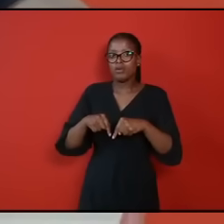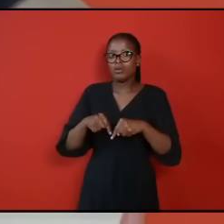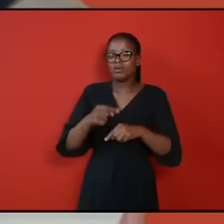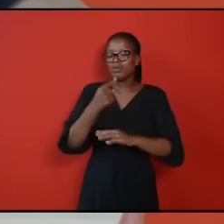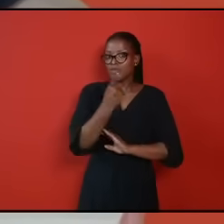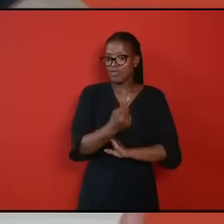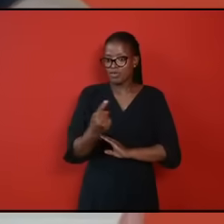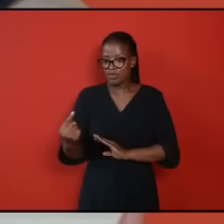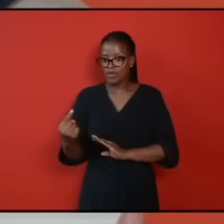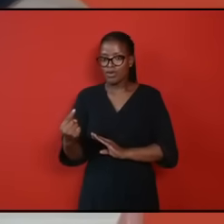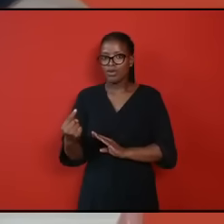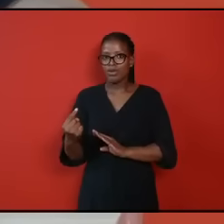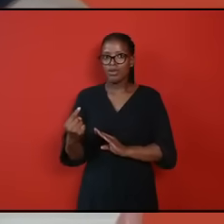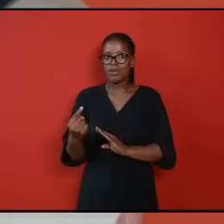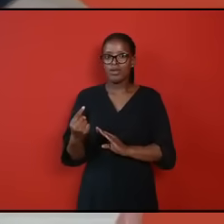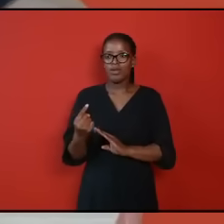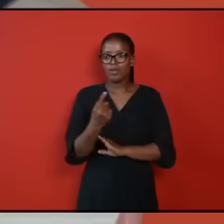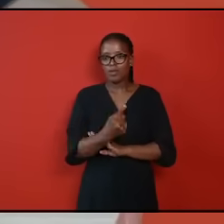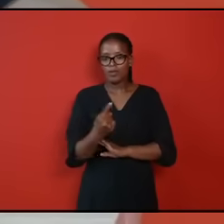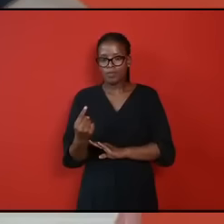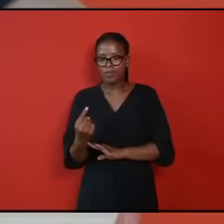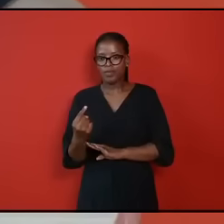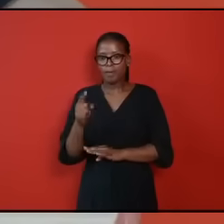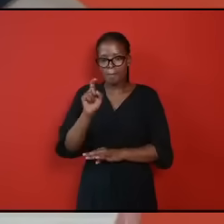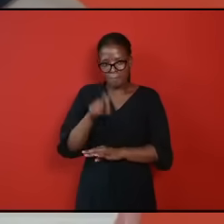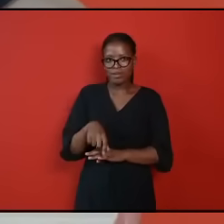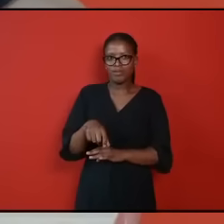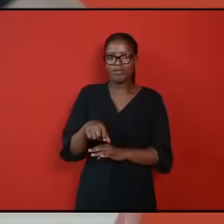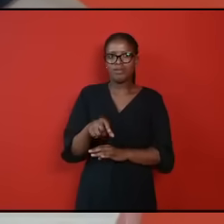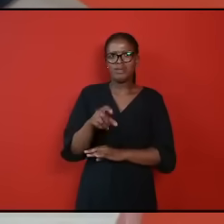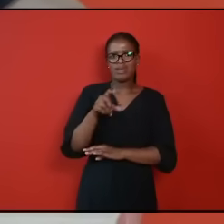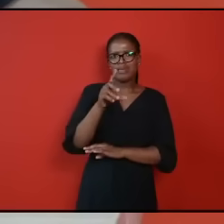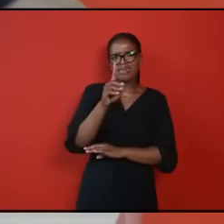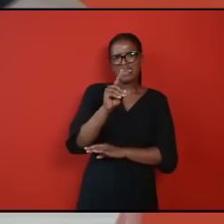car must be fitted with a dash cam.